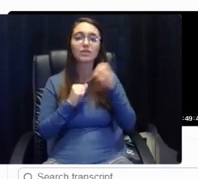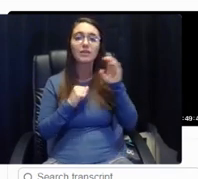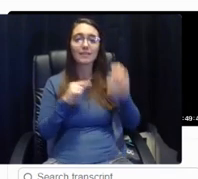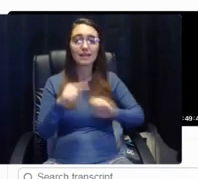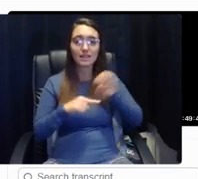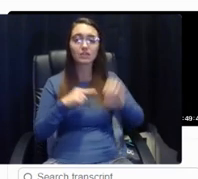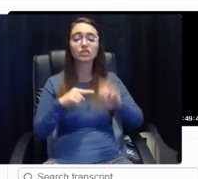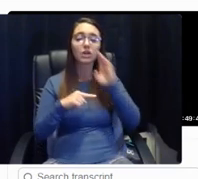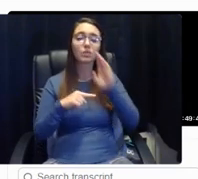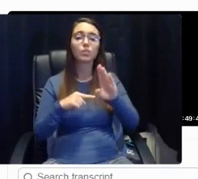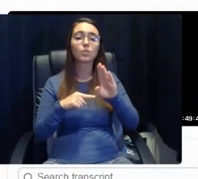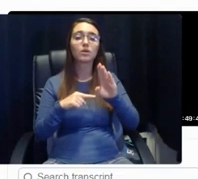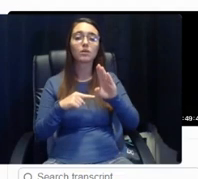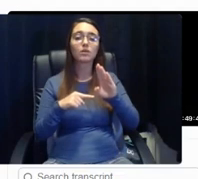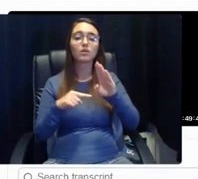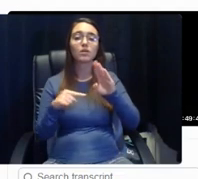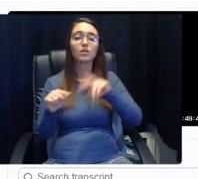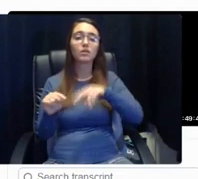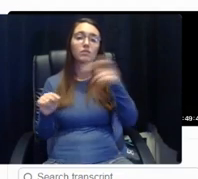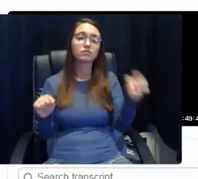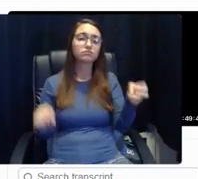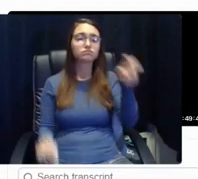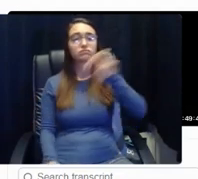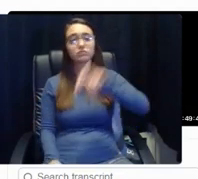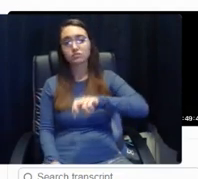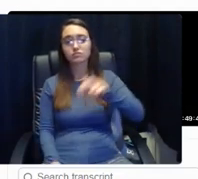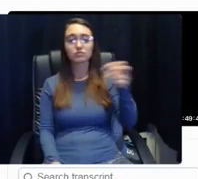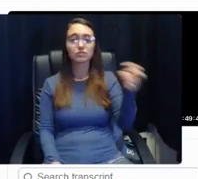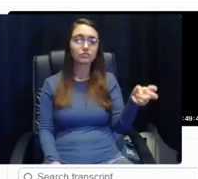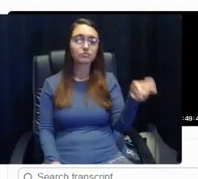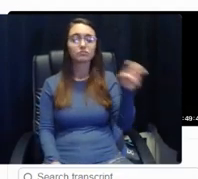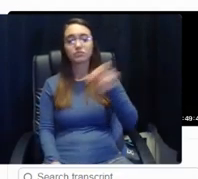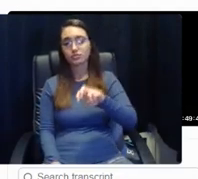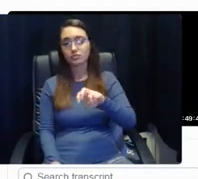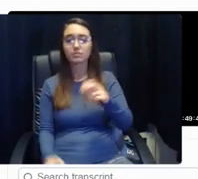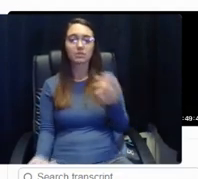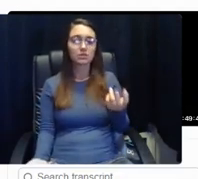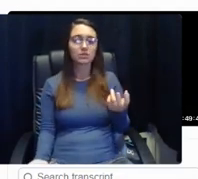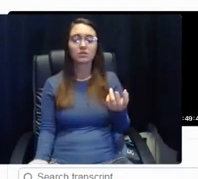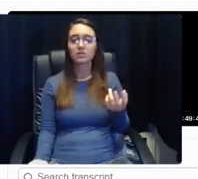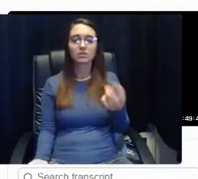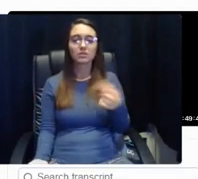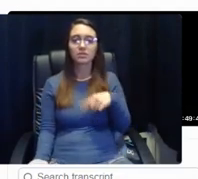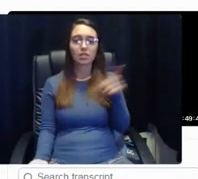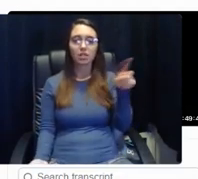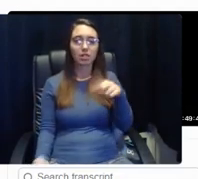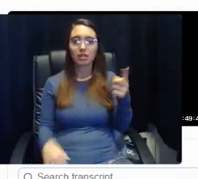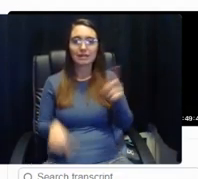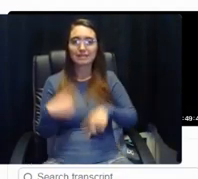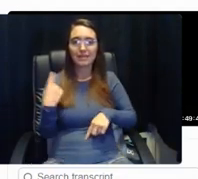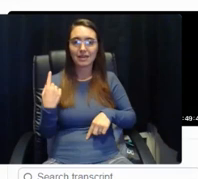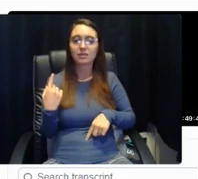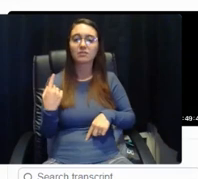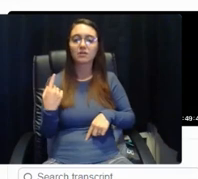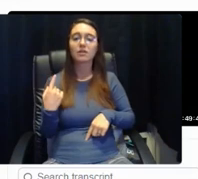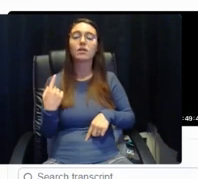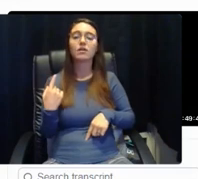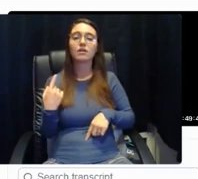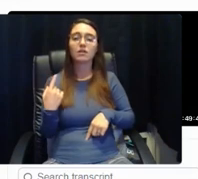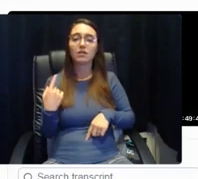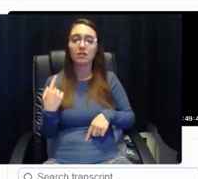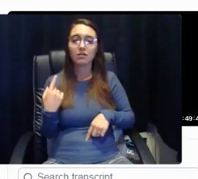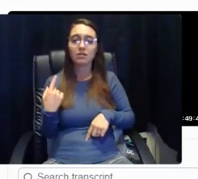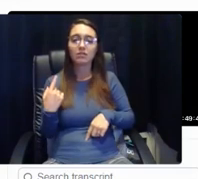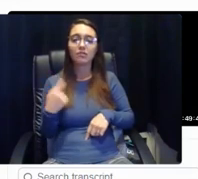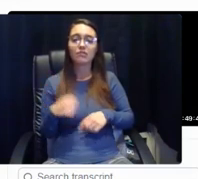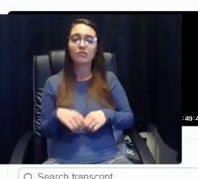flowing from one end to another end, from the anode side to the cathode side. Those electrons keep flowing until